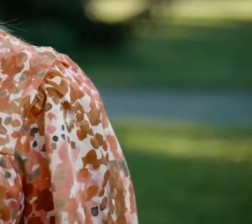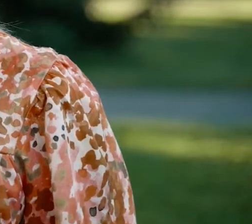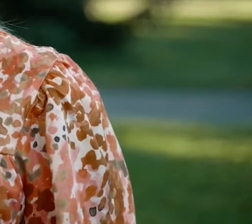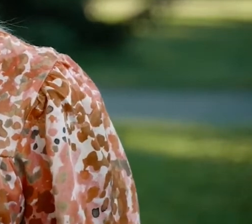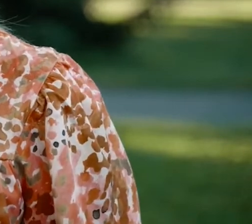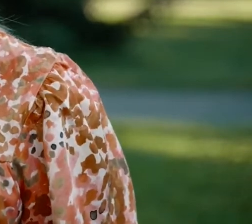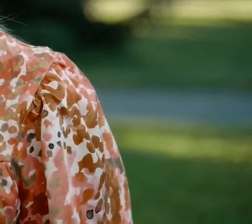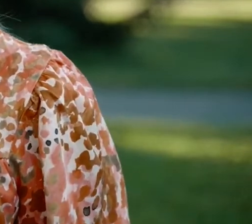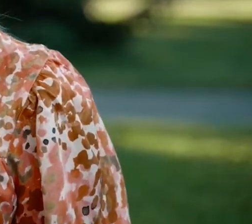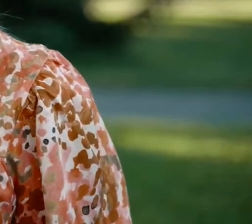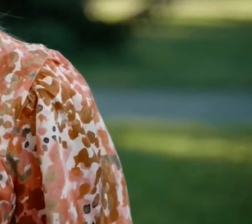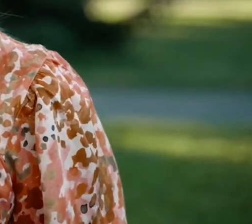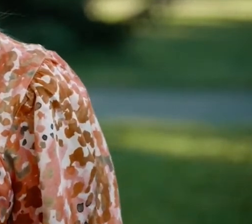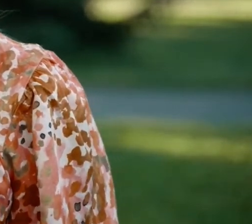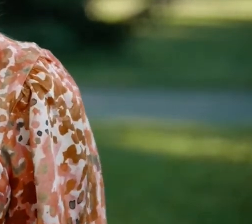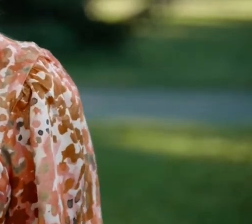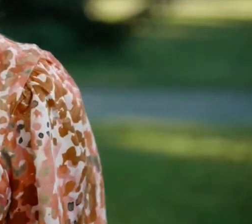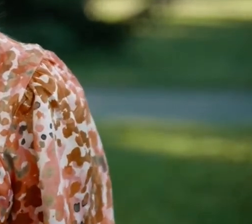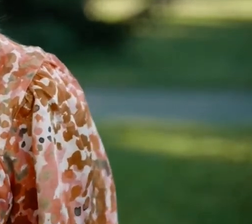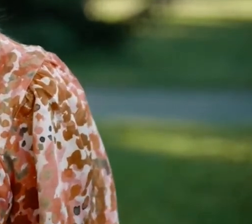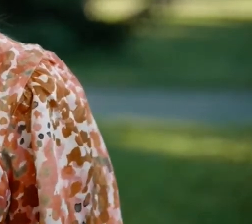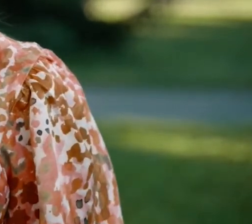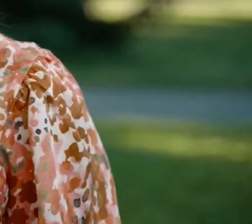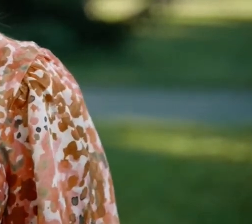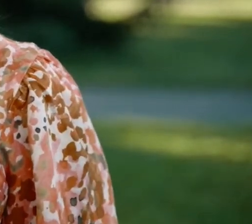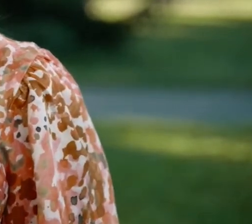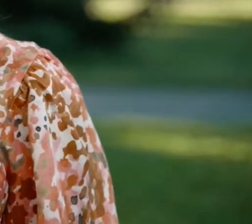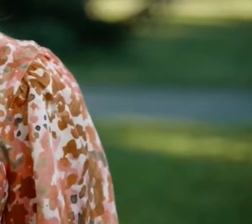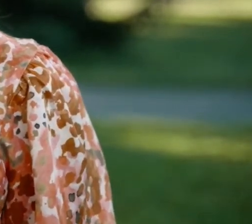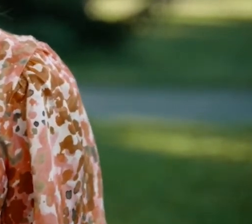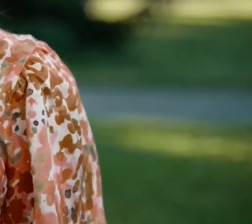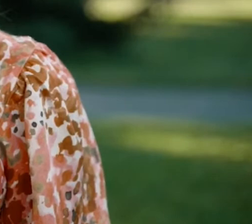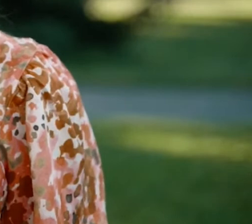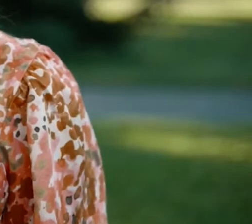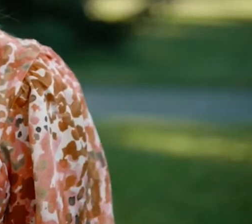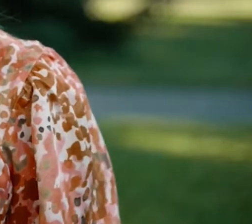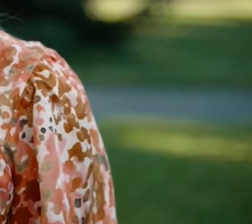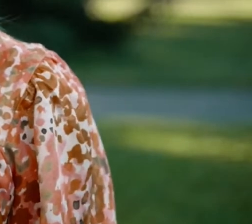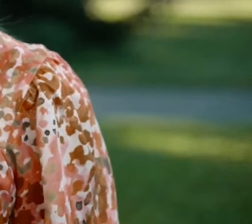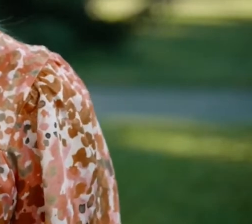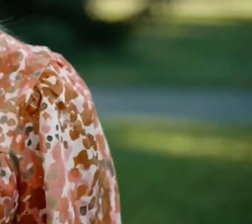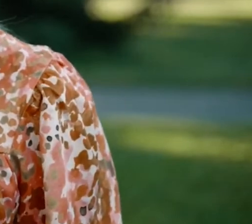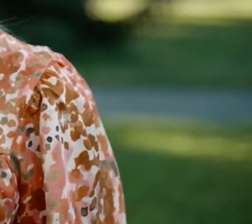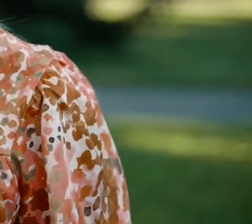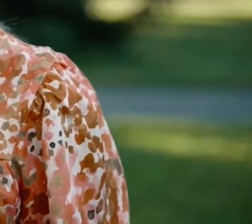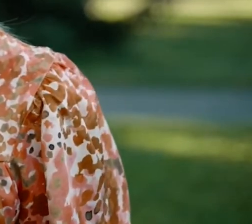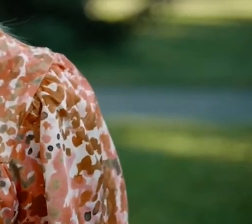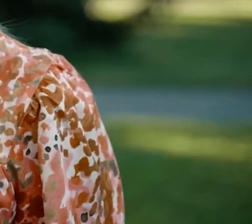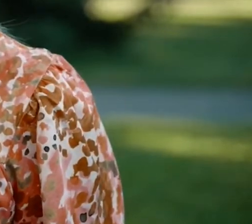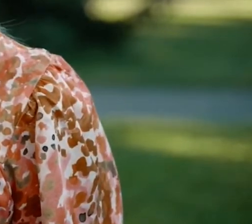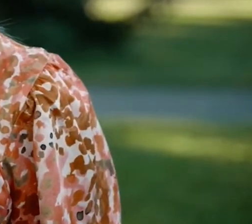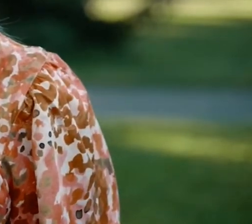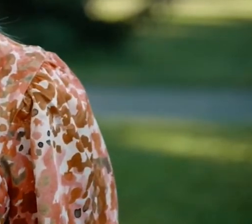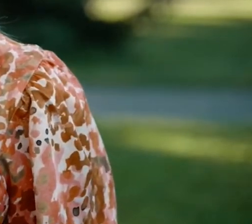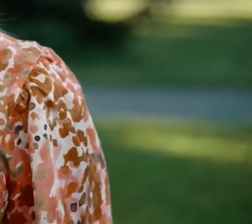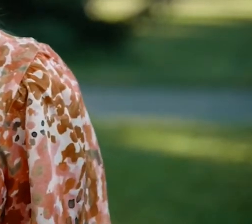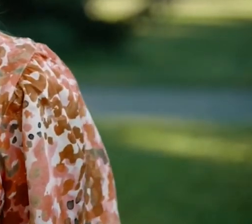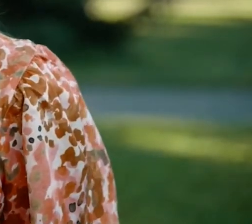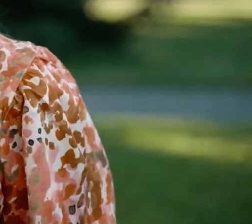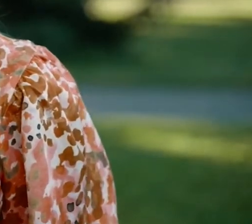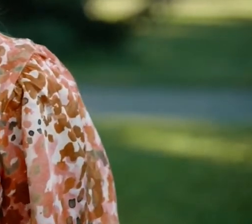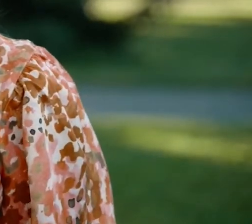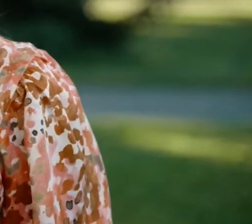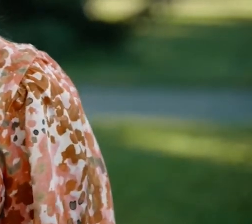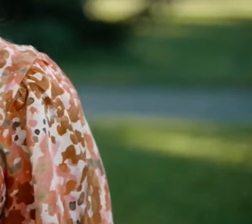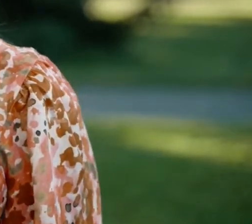only a small impact on climate change or biodiversity loss, but they suffer most from the impacts.